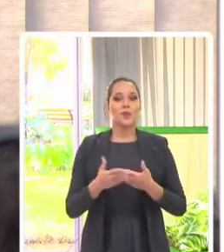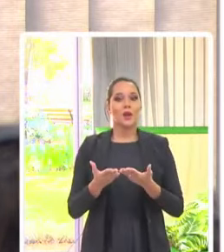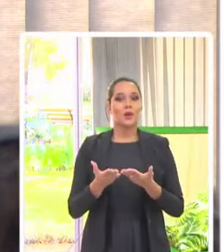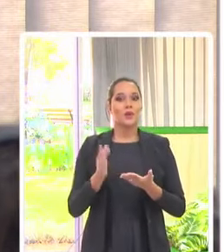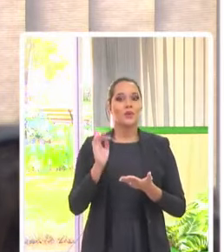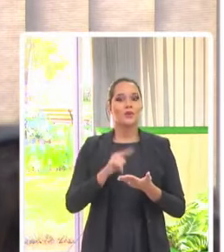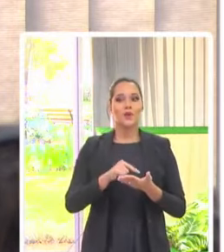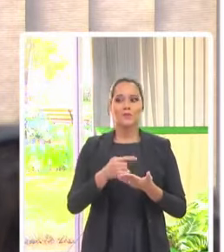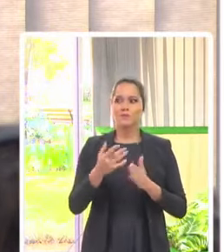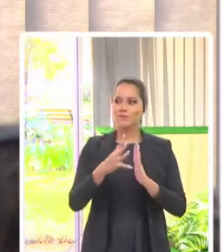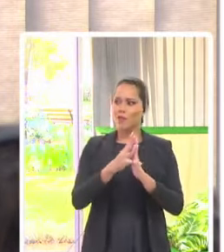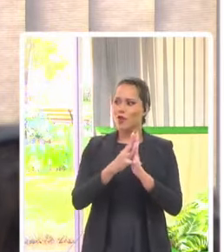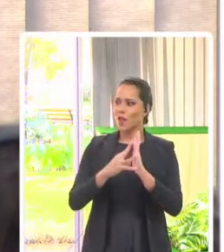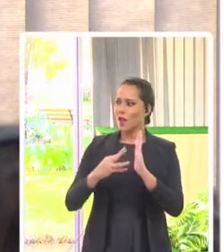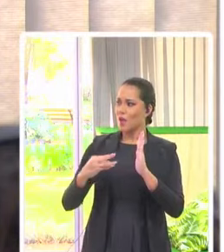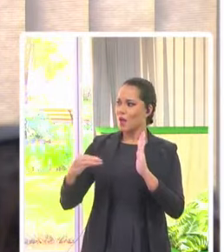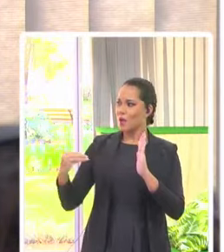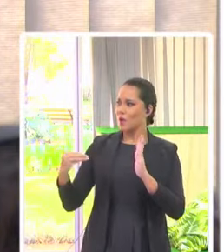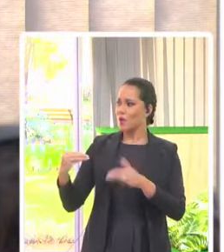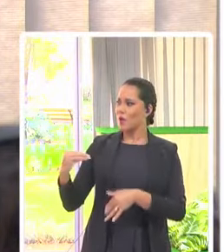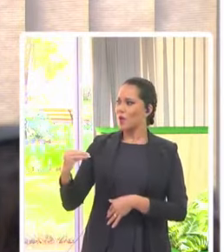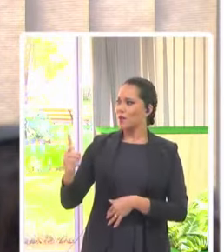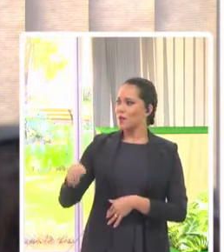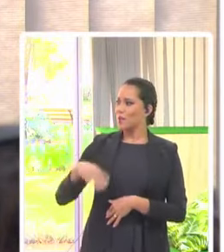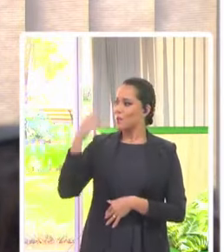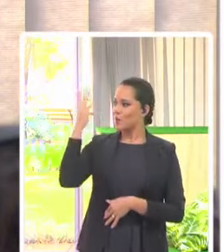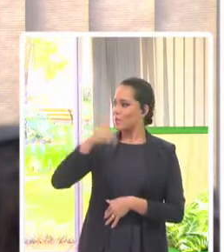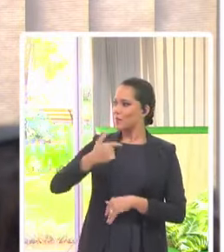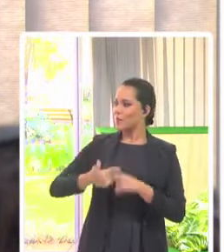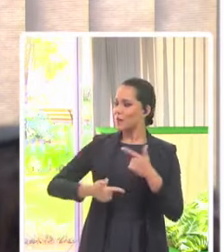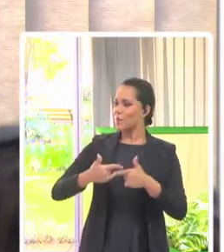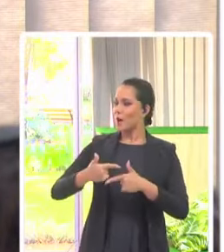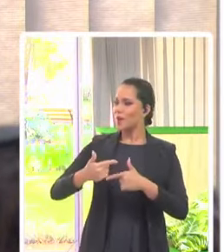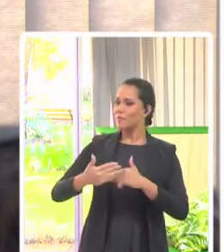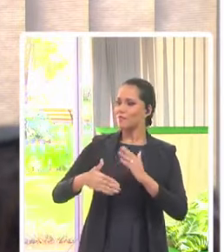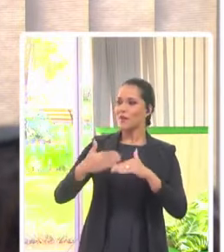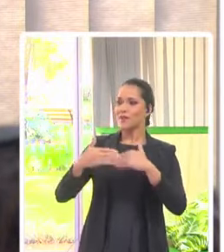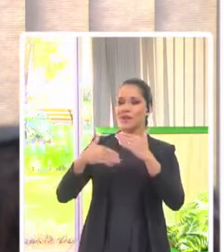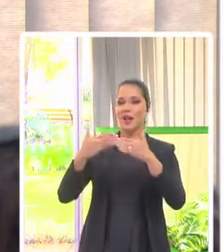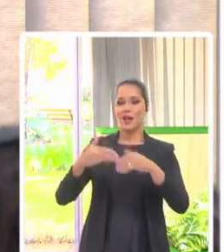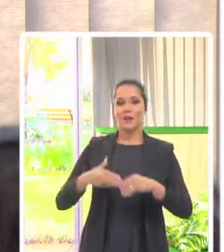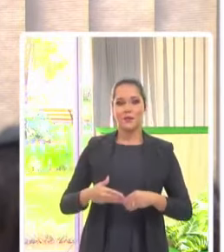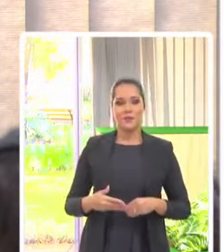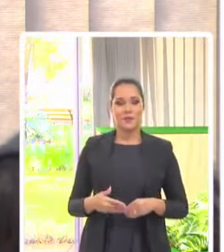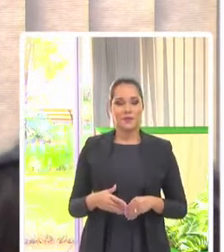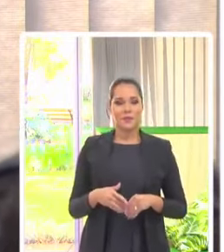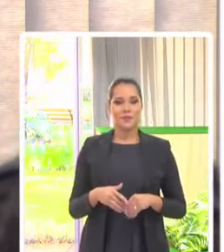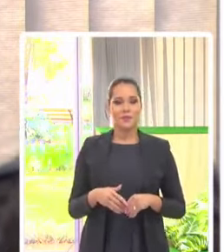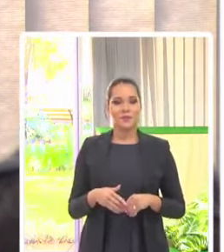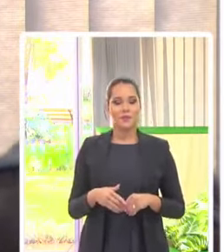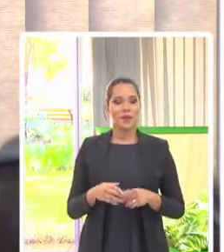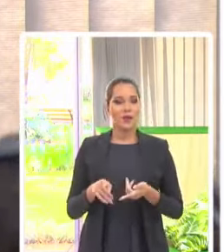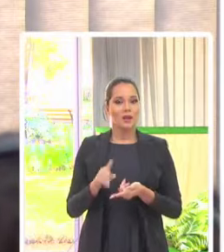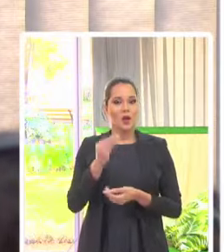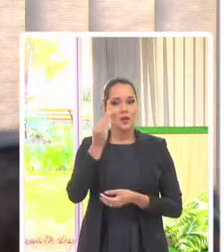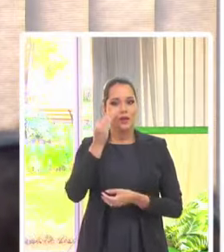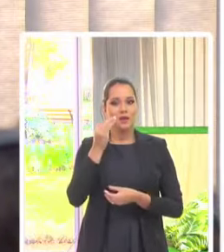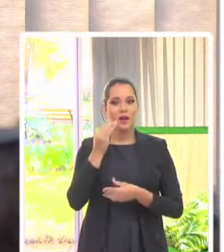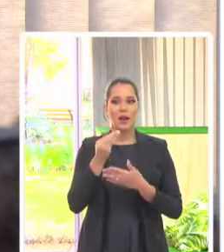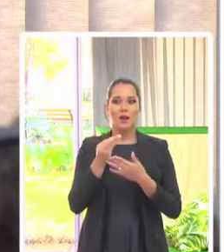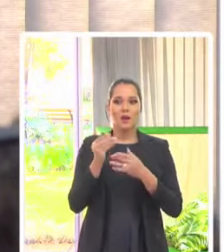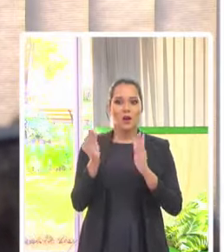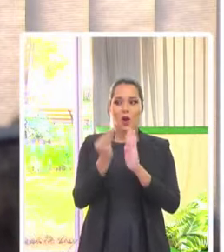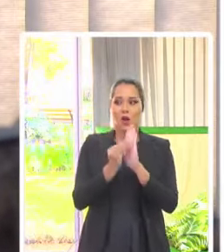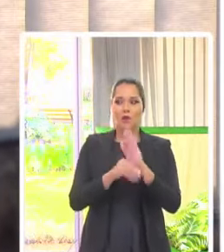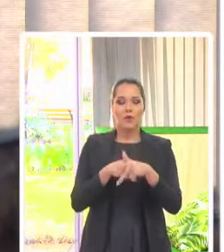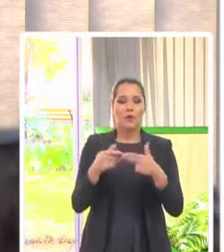of build what works in scale, rather than trying to scale what worked in small,